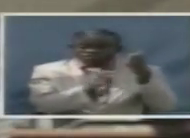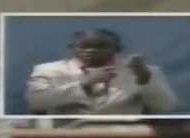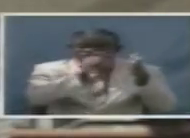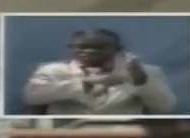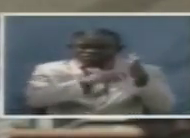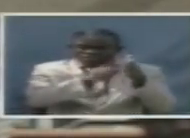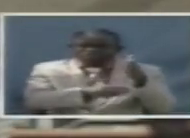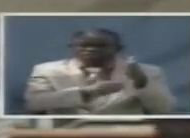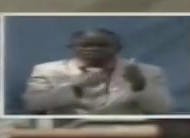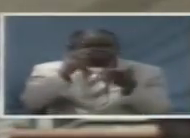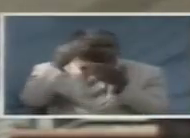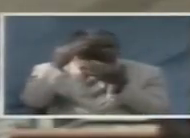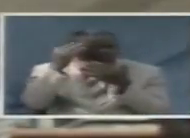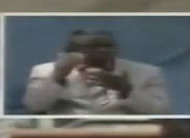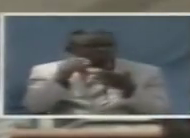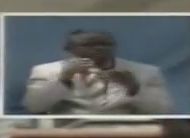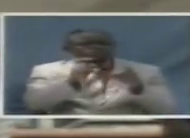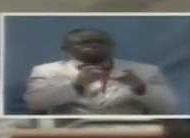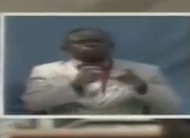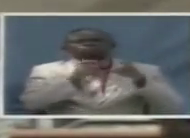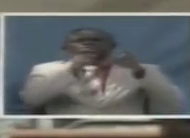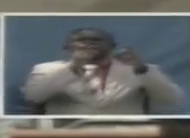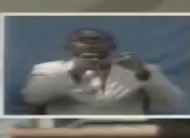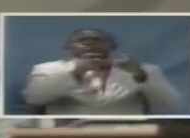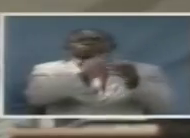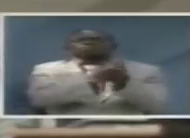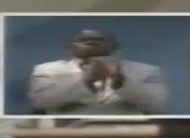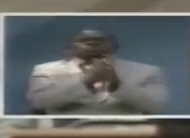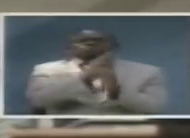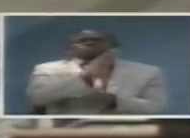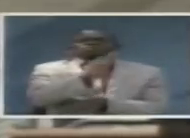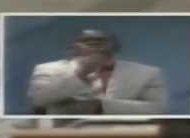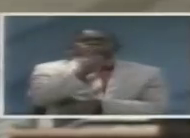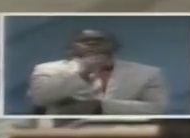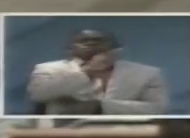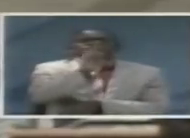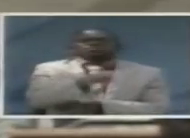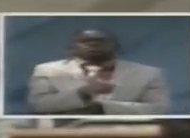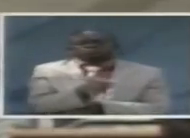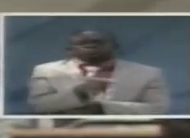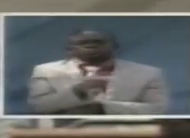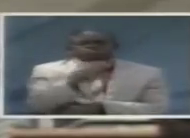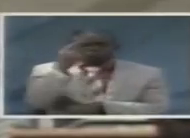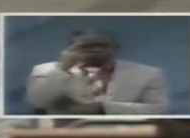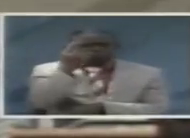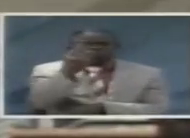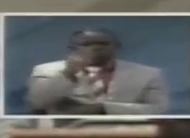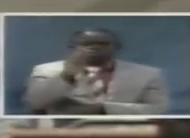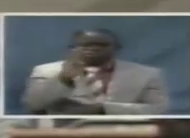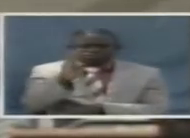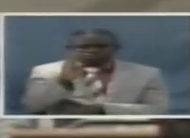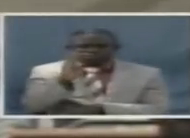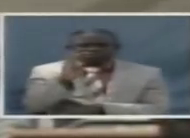to surge upwards to an average of $49 per barrel in 2017 from an average